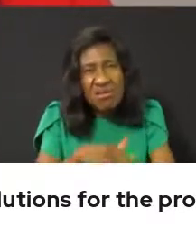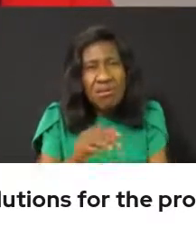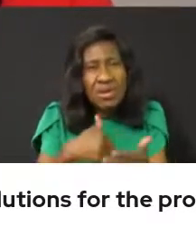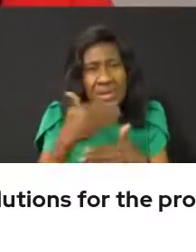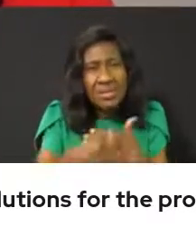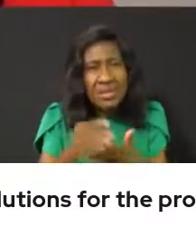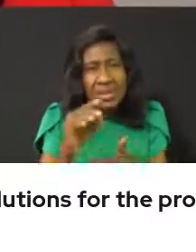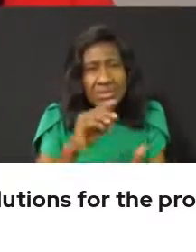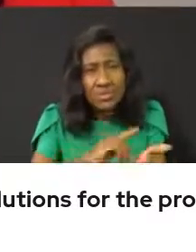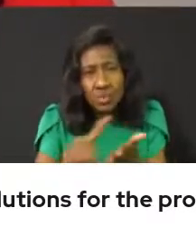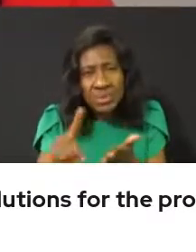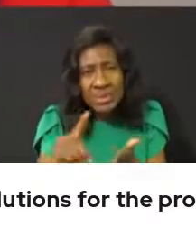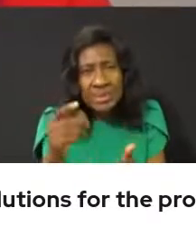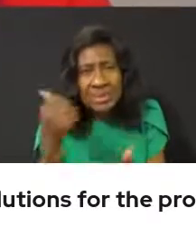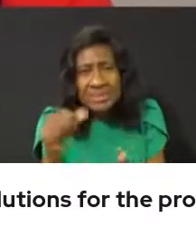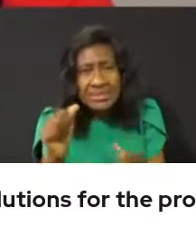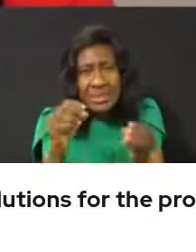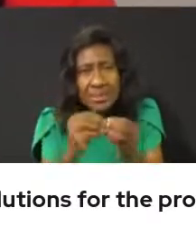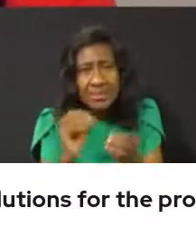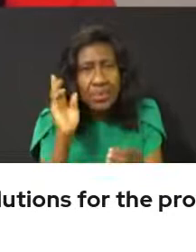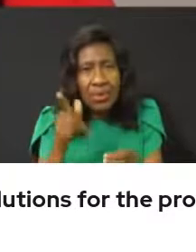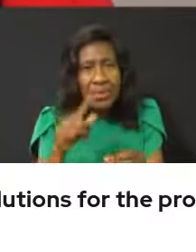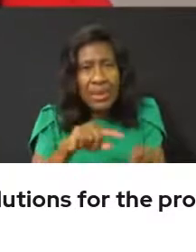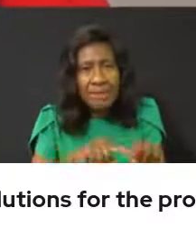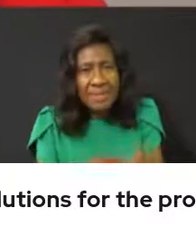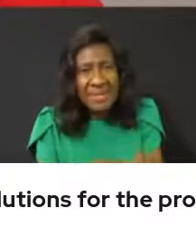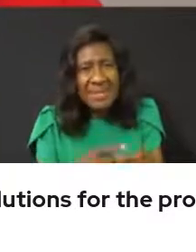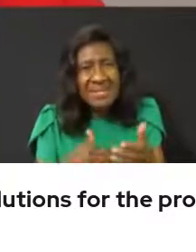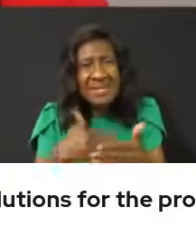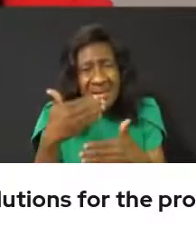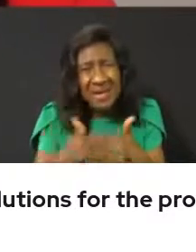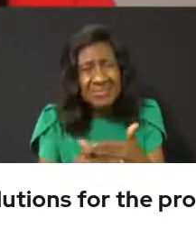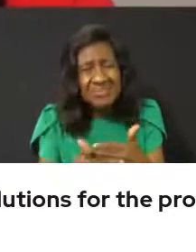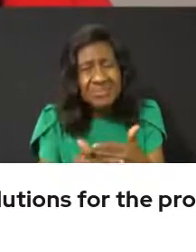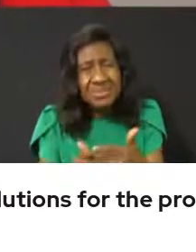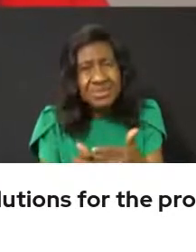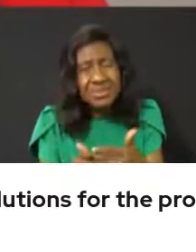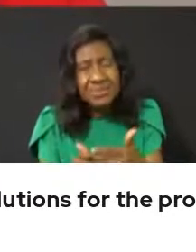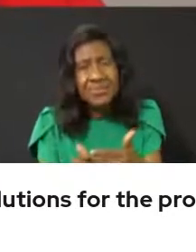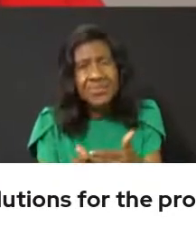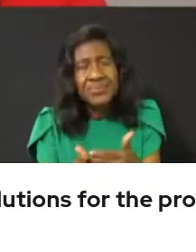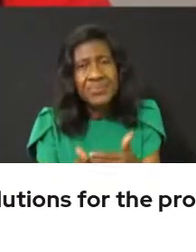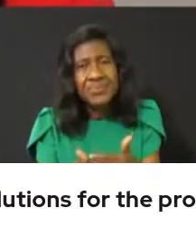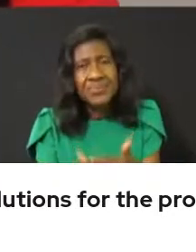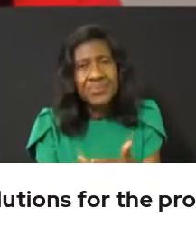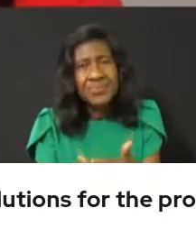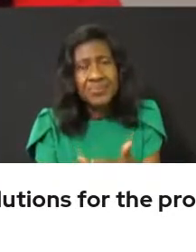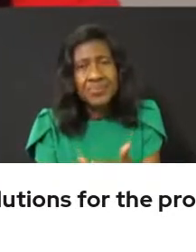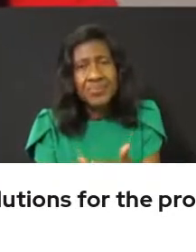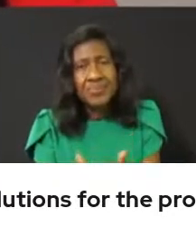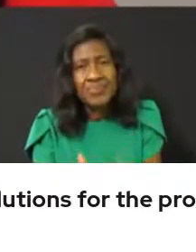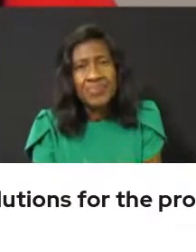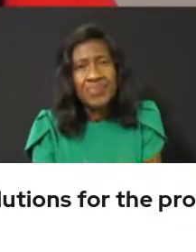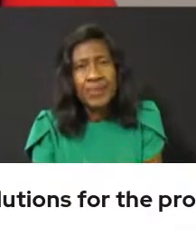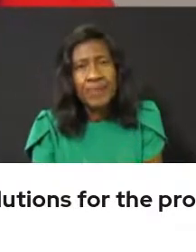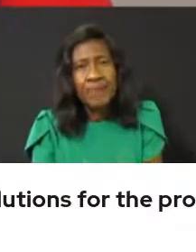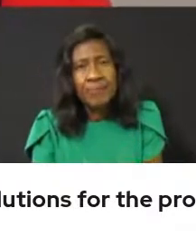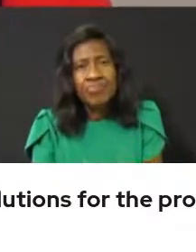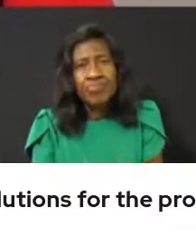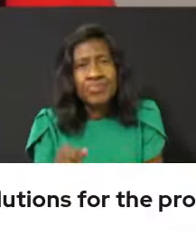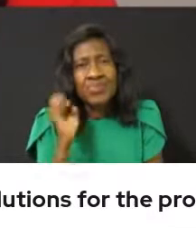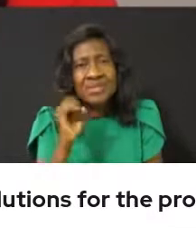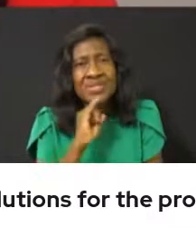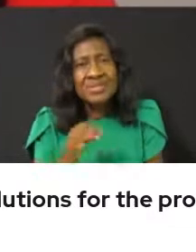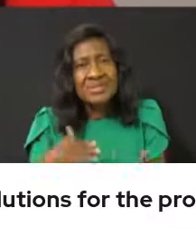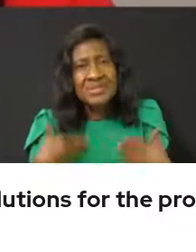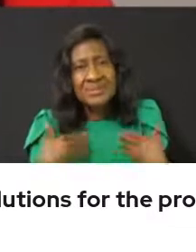10 others will begin shortly thereafter once onboarding has been completed. I am happy